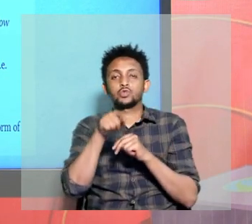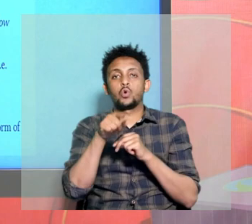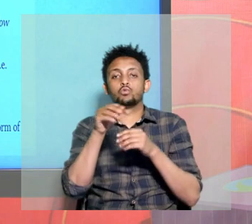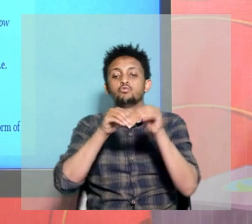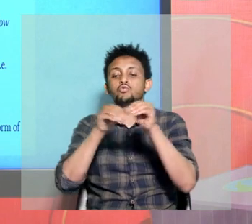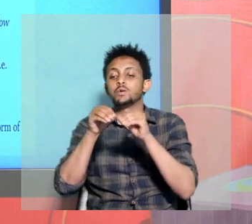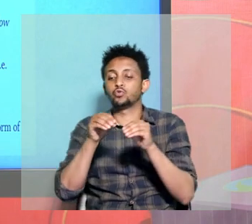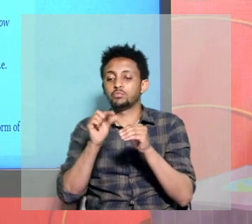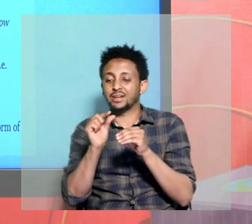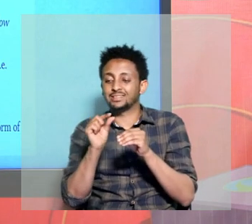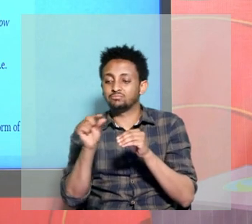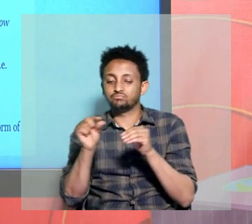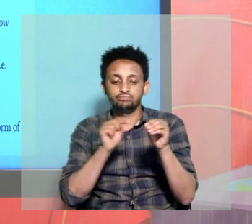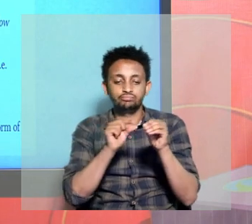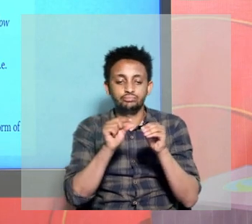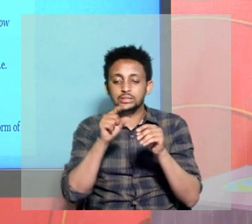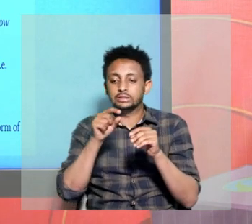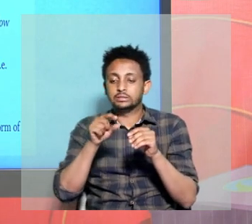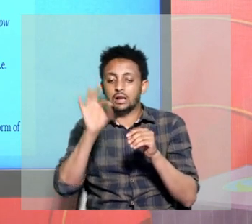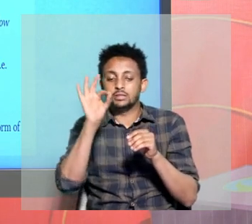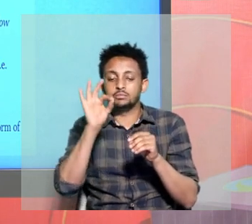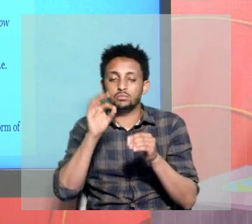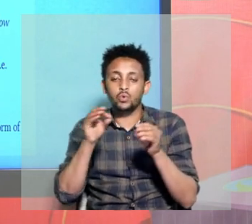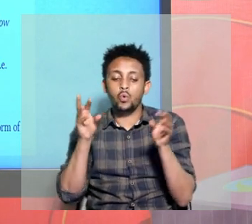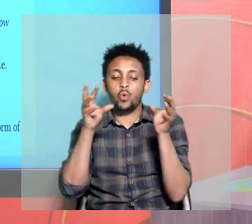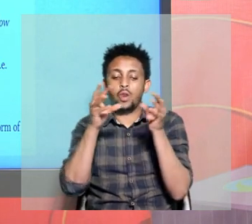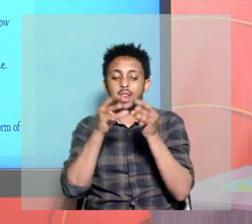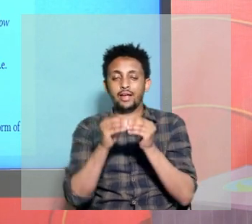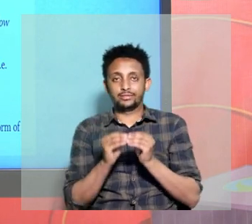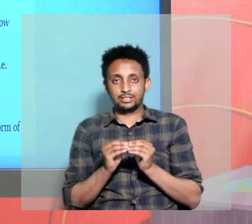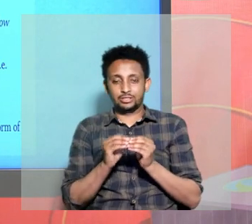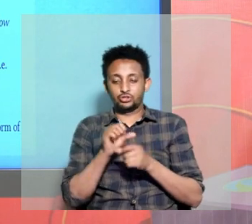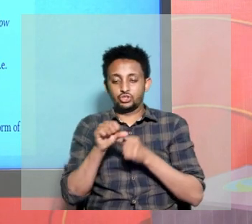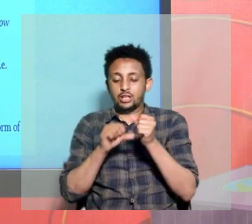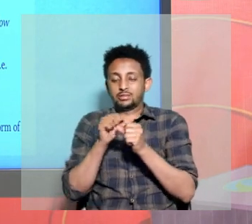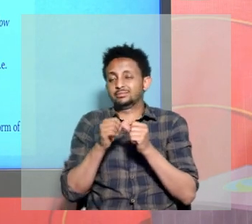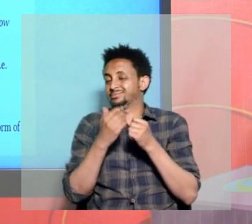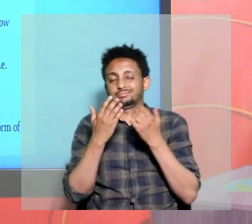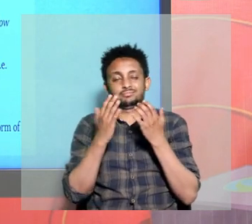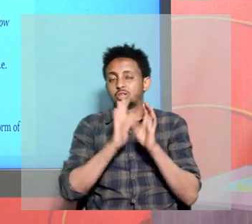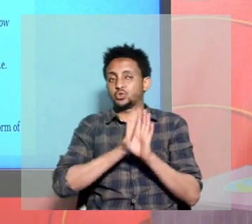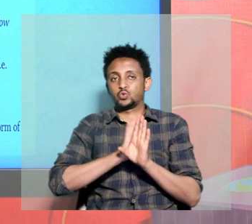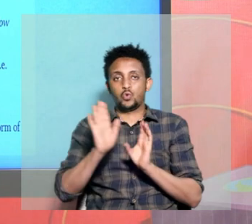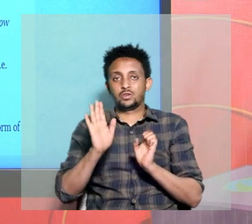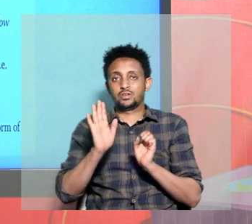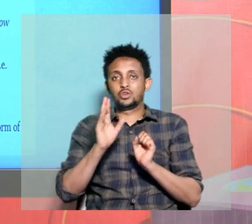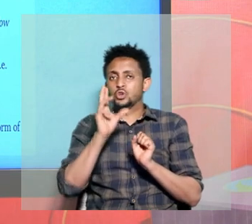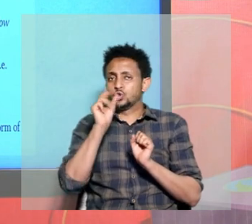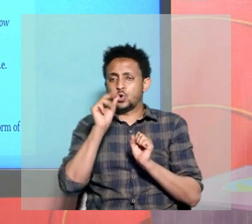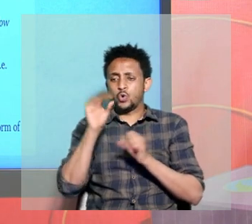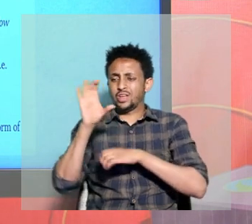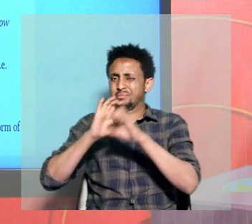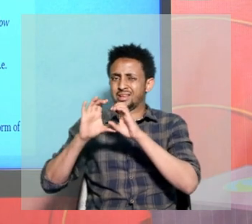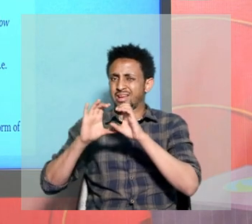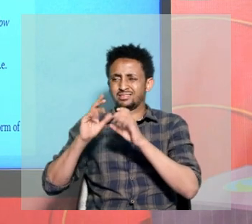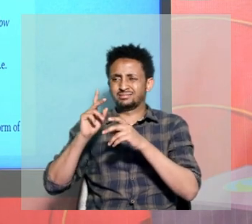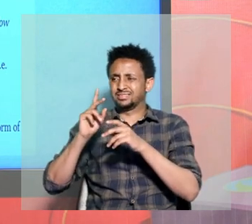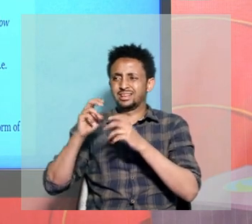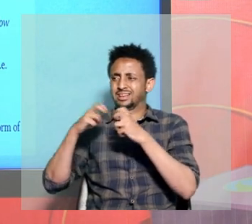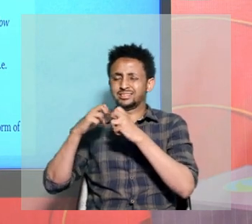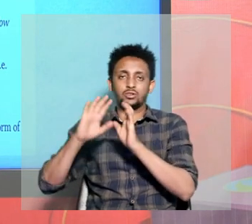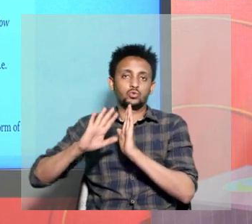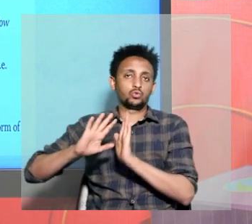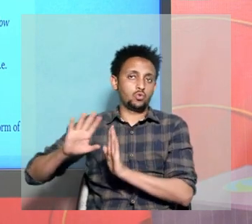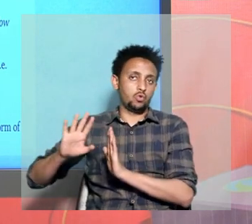the movement of particles. They are randomly moving and colliding with each other. That's all. No chemical interaction, no electrical interaction.